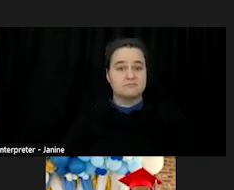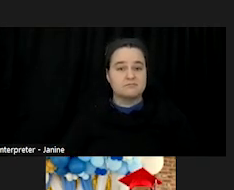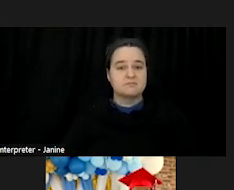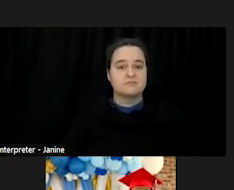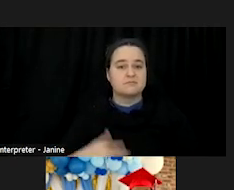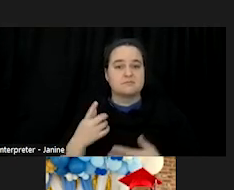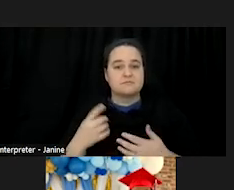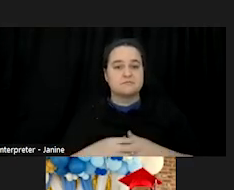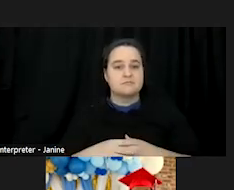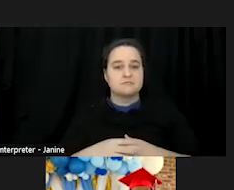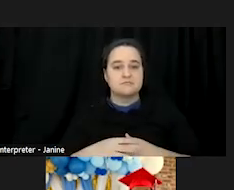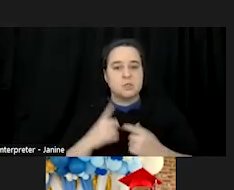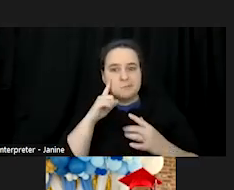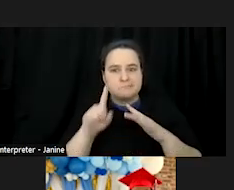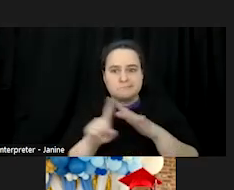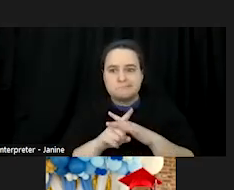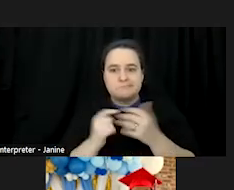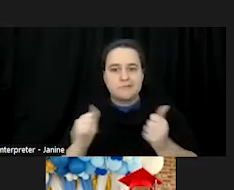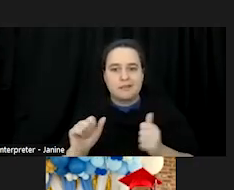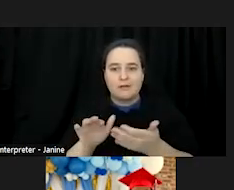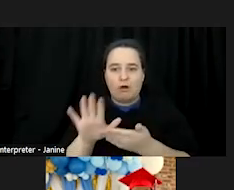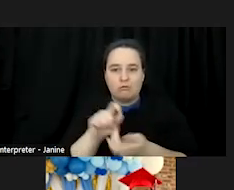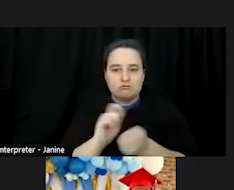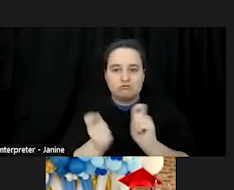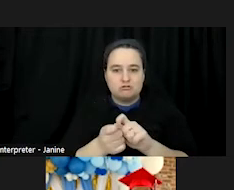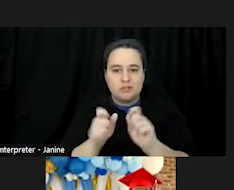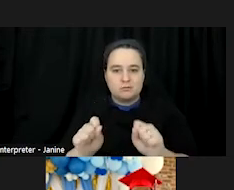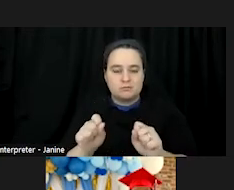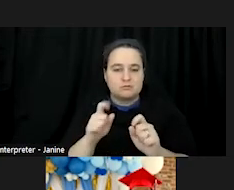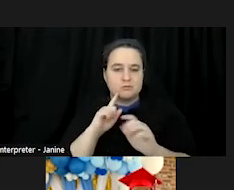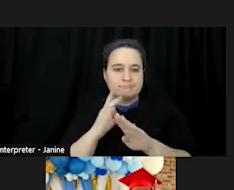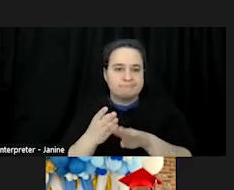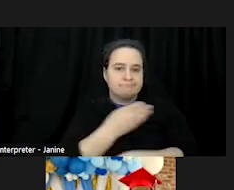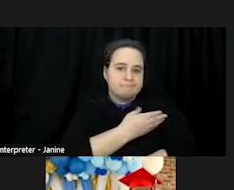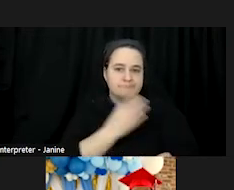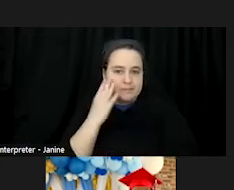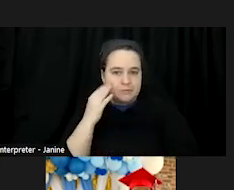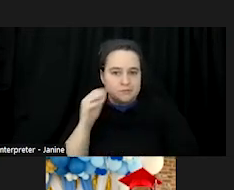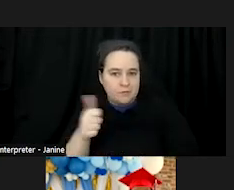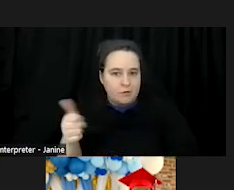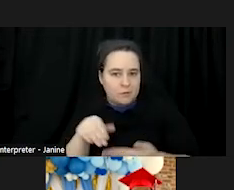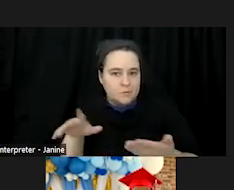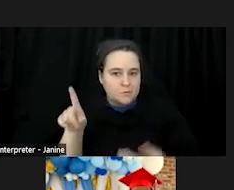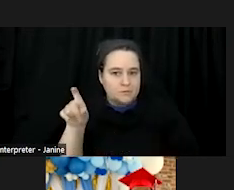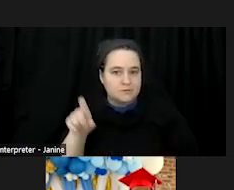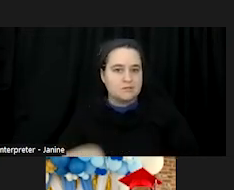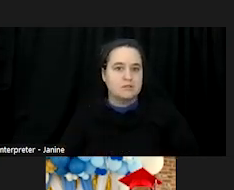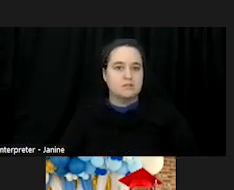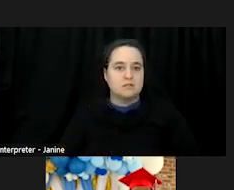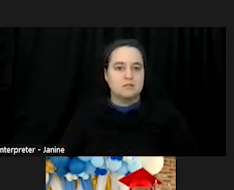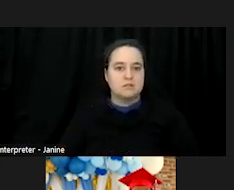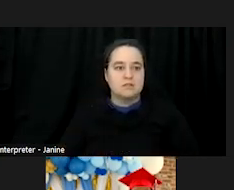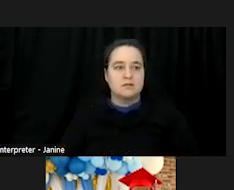what is, can you think of anything college can do to make a better experience for students?